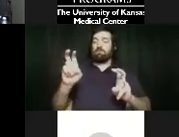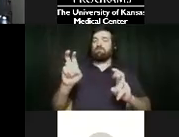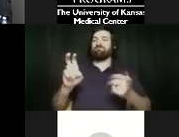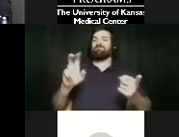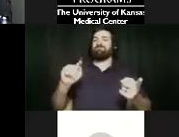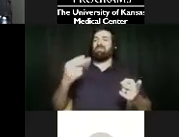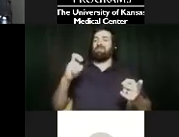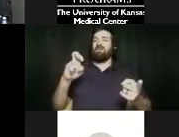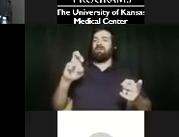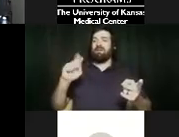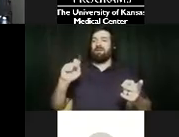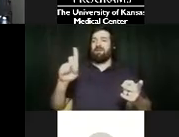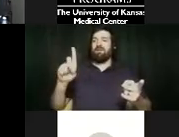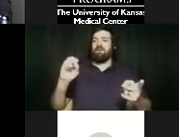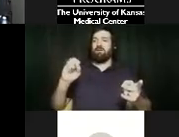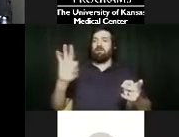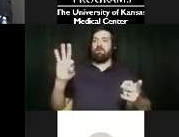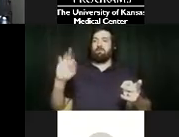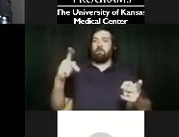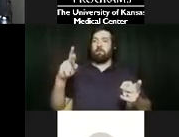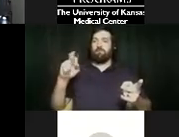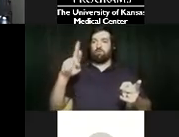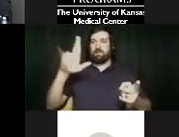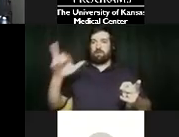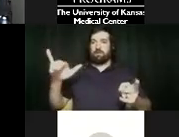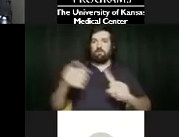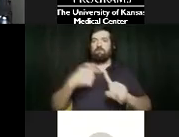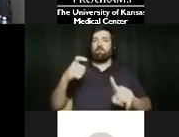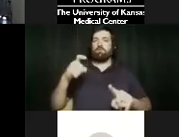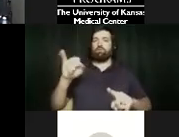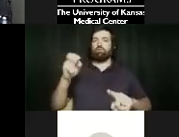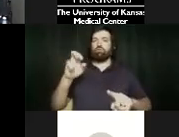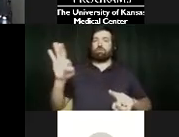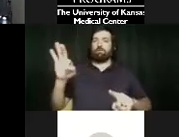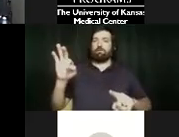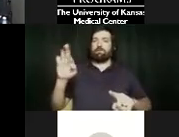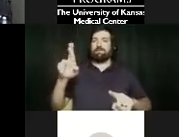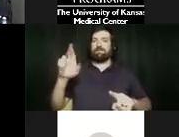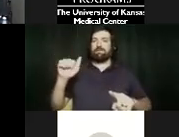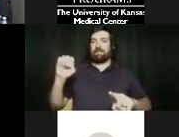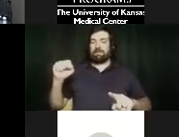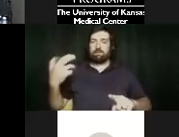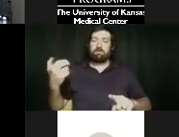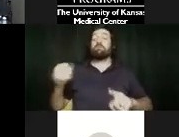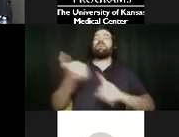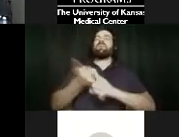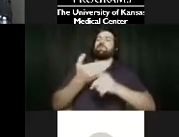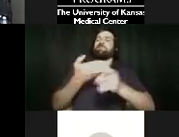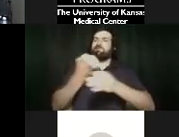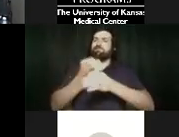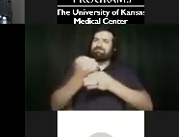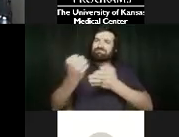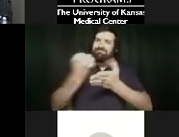Jeffrey Sachs. Now, Sachs is a Columbia University economist, but his wife is a